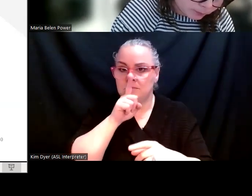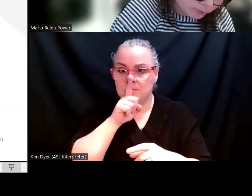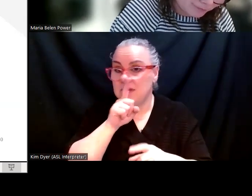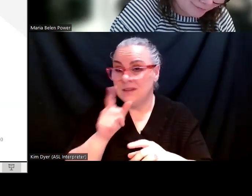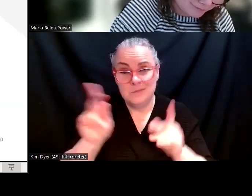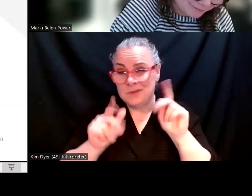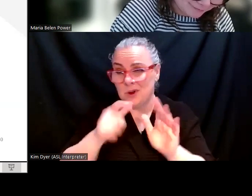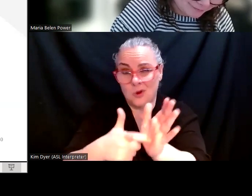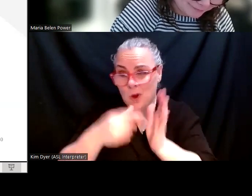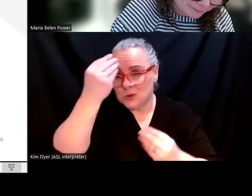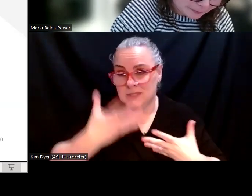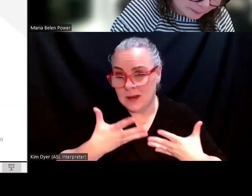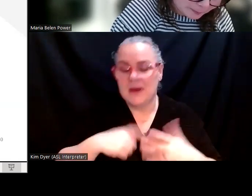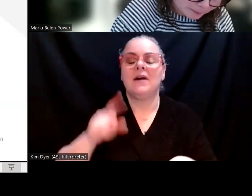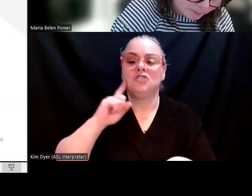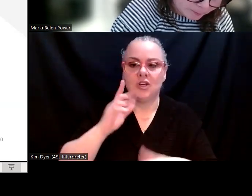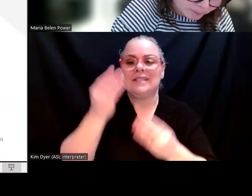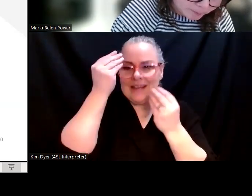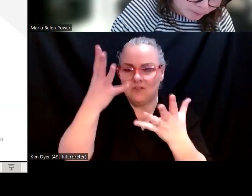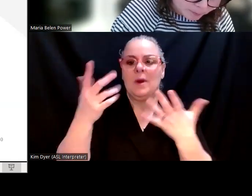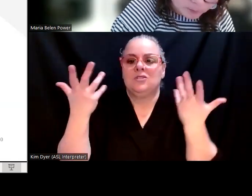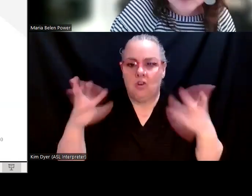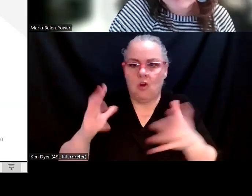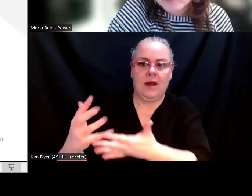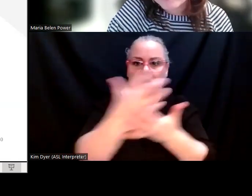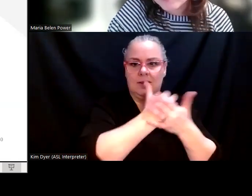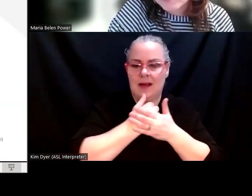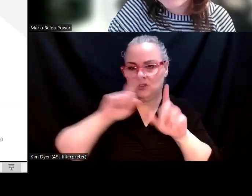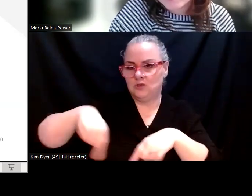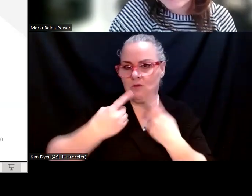me. That's just the information that we've been gathering.